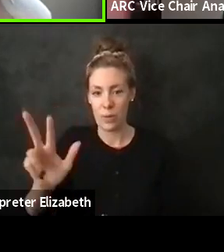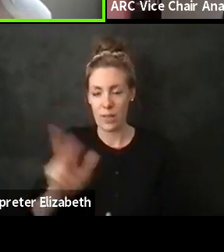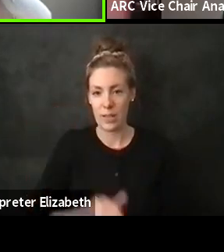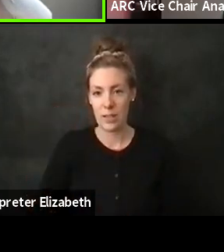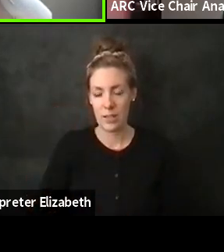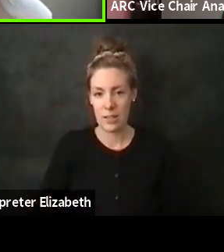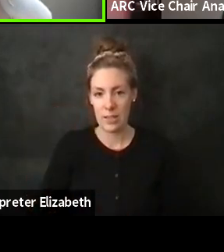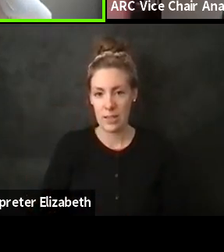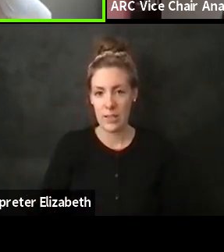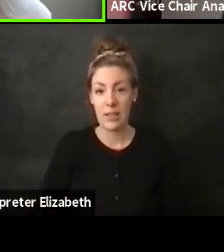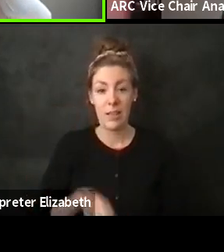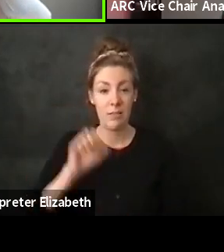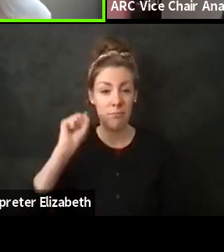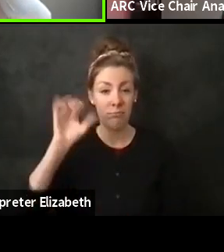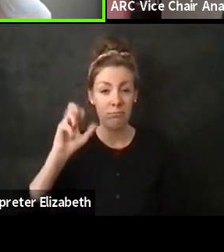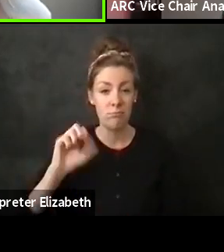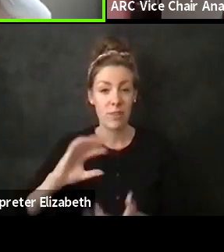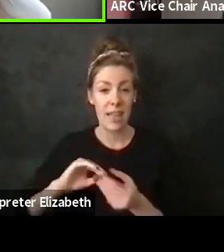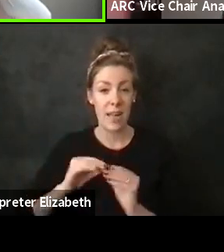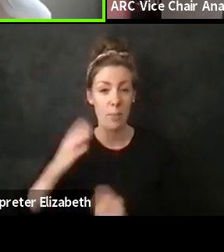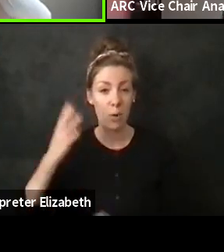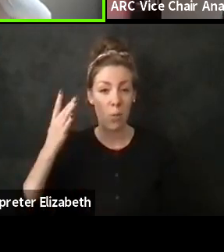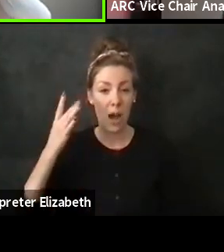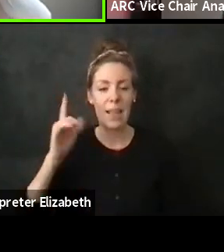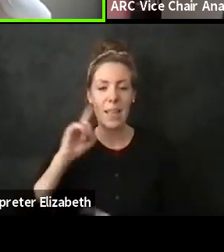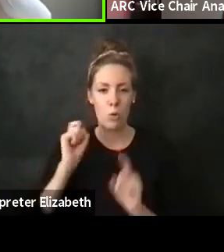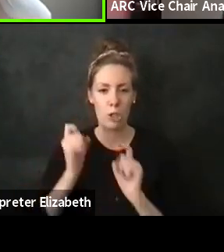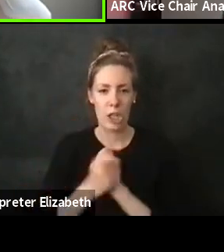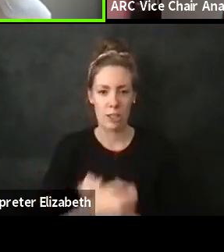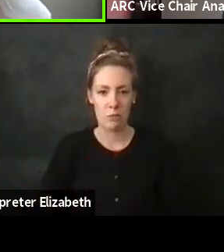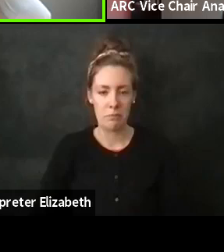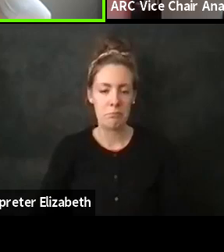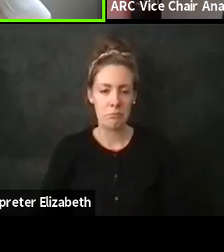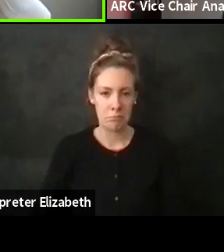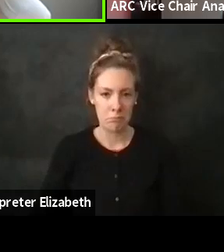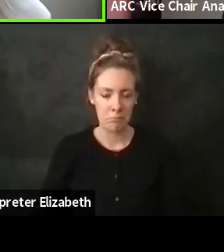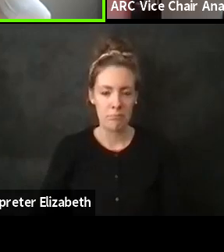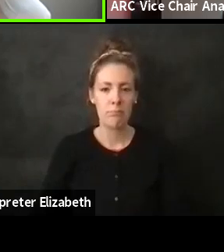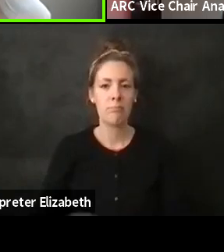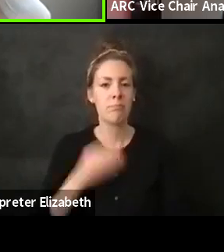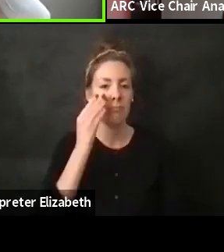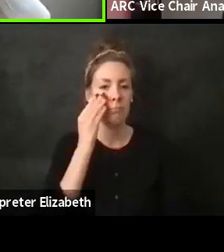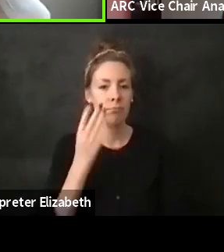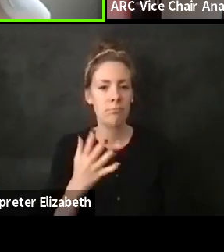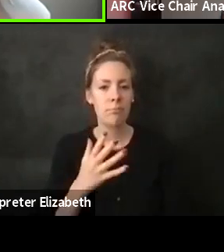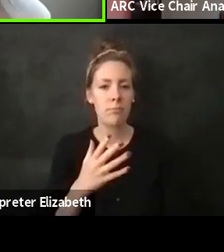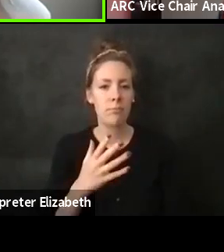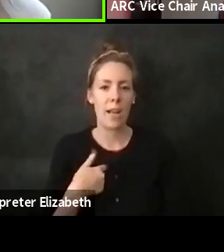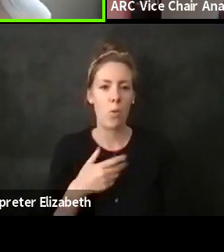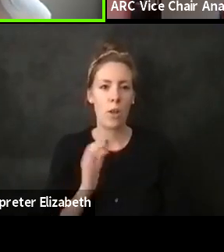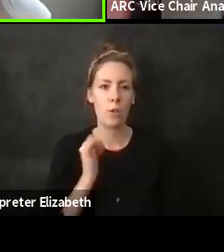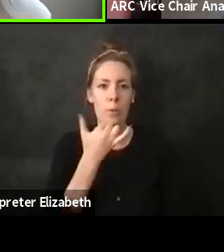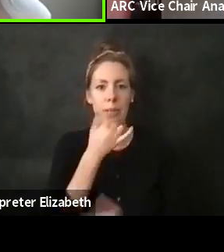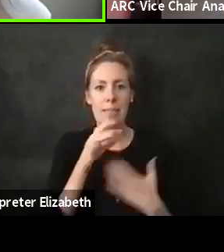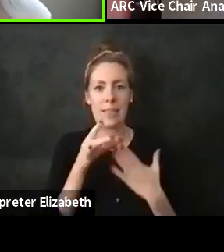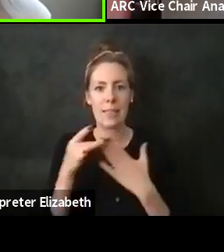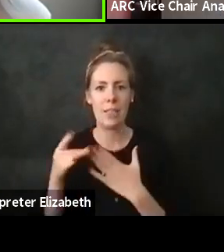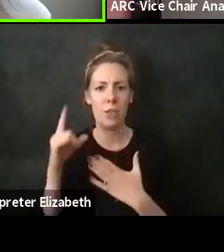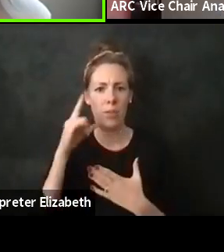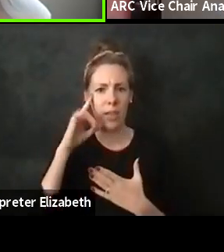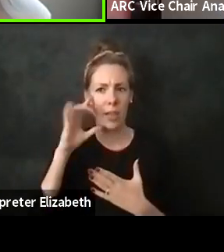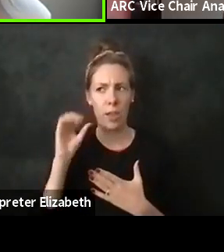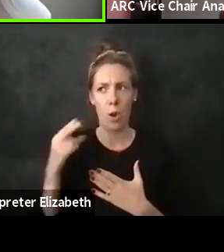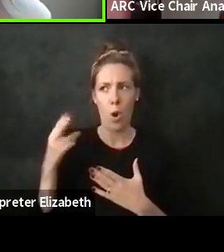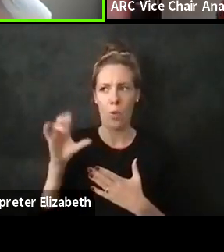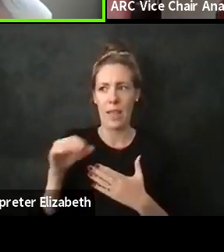488,863. Now I give you that number verbally because that number will change. And I don't want to mislead you to thinking, okay, that's the number